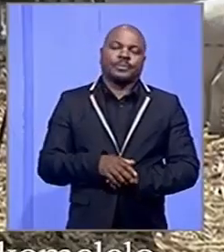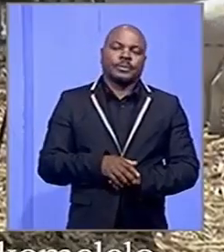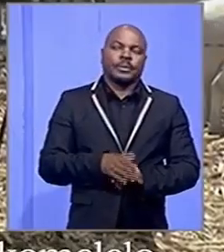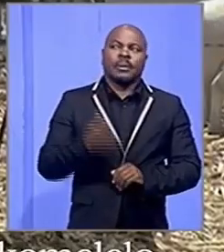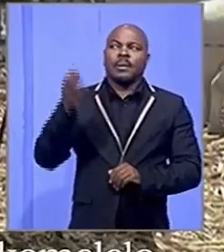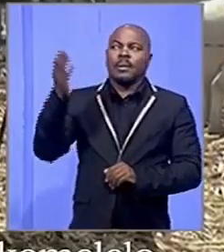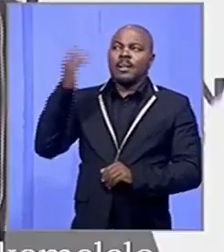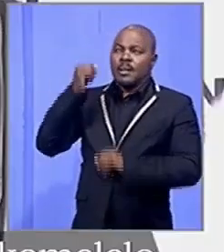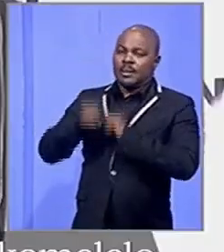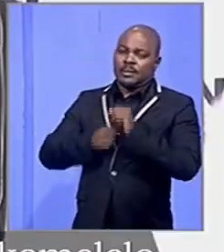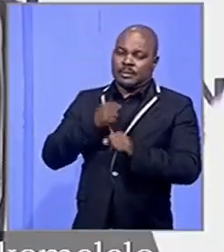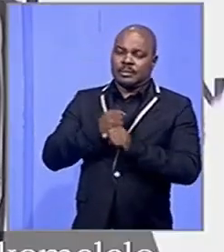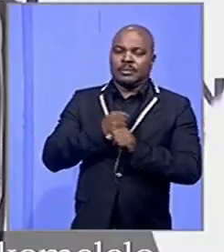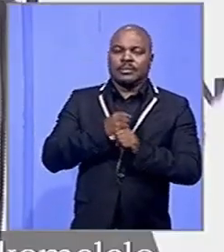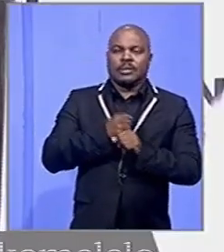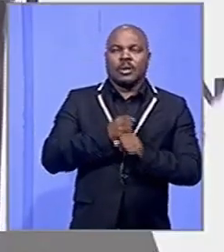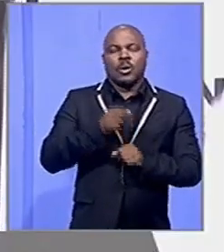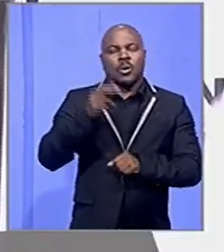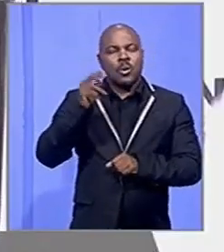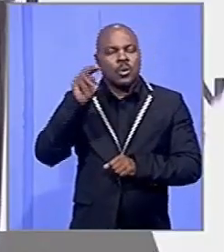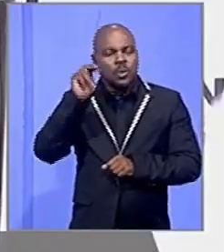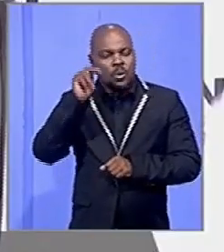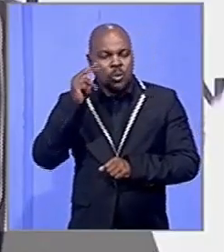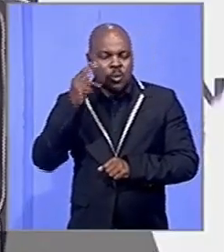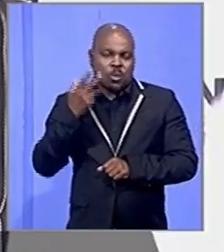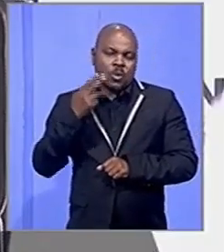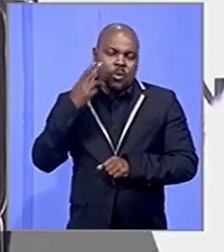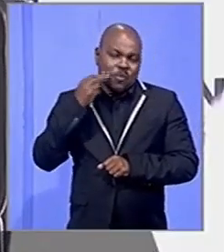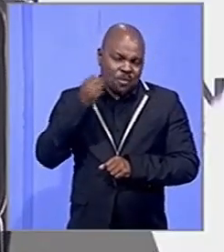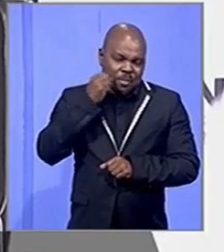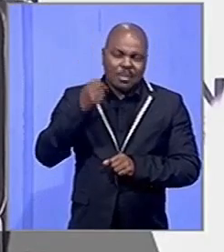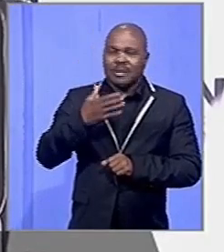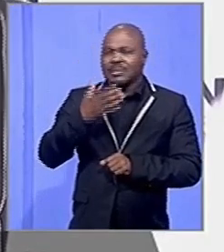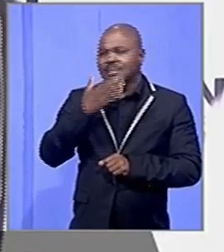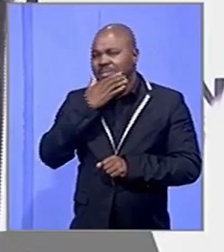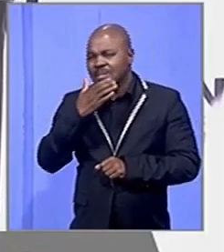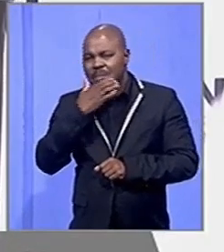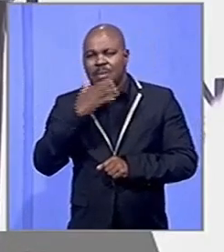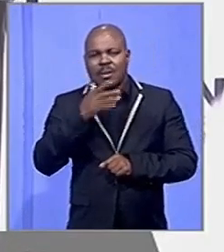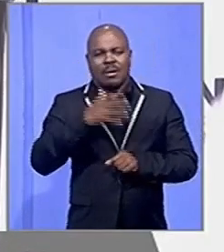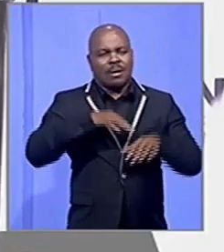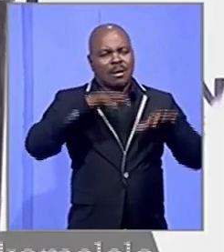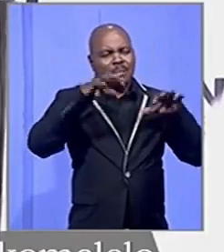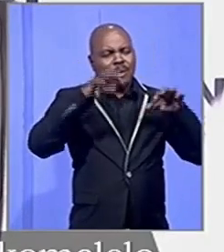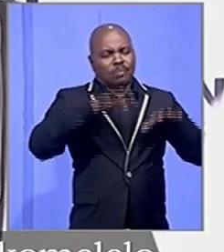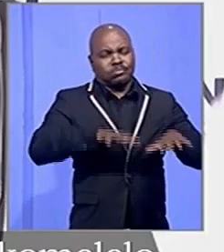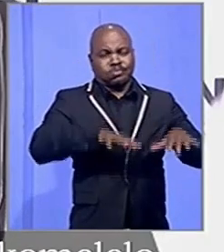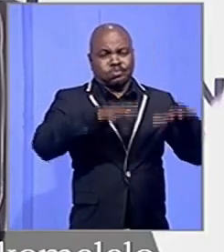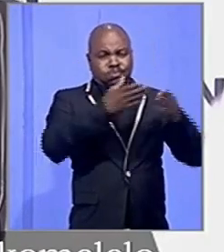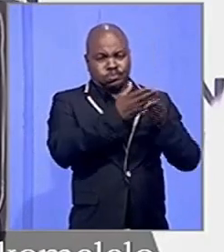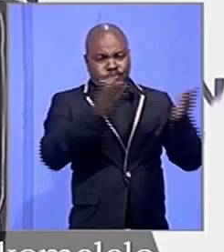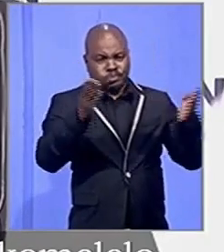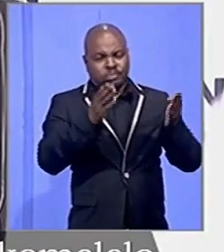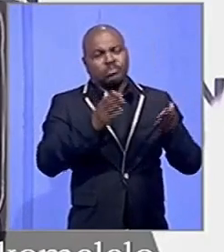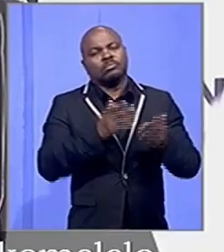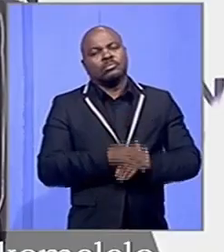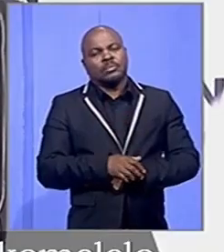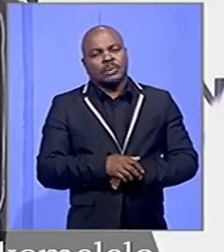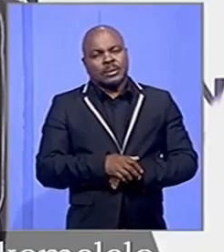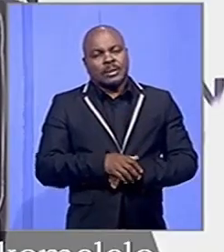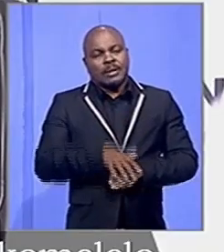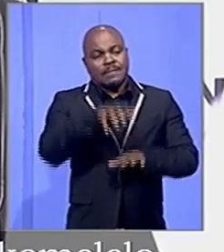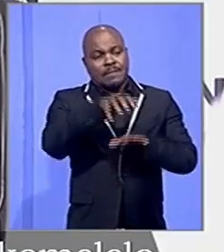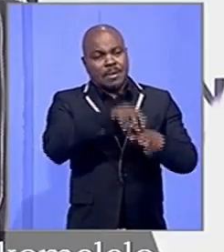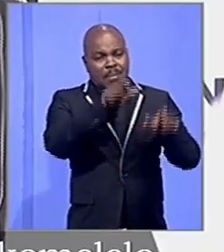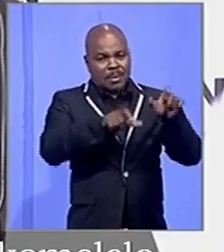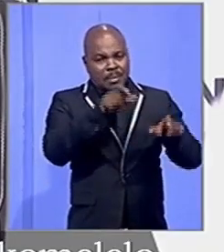last year during November, December, there was that flood in your Kamisberg area. So and that